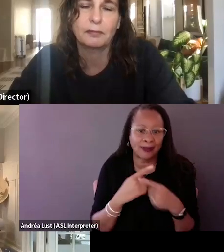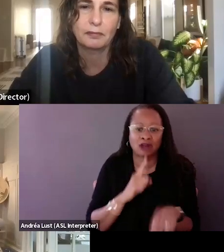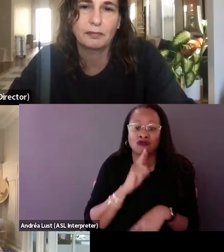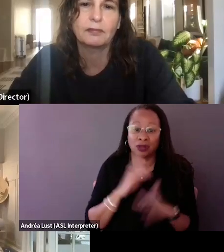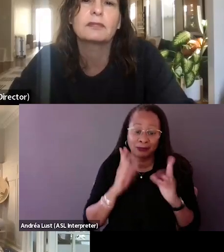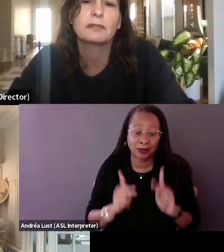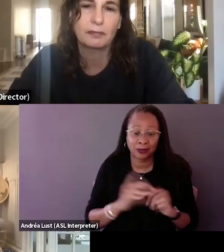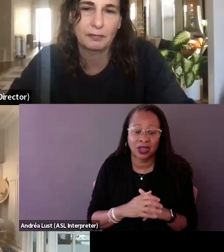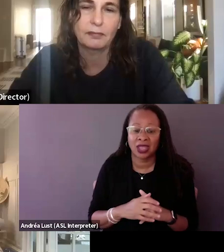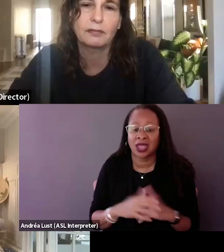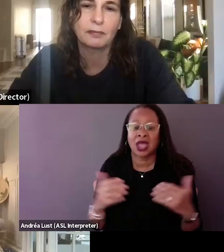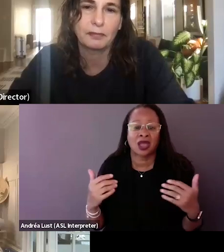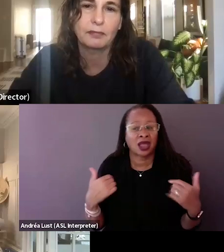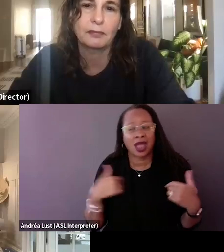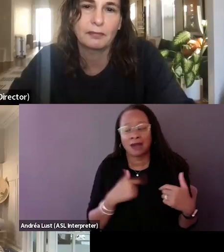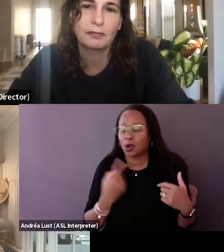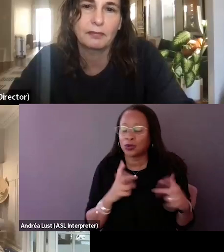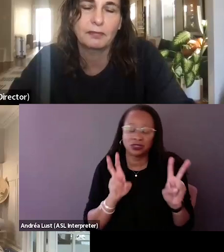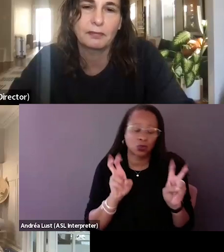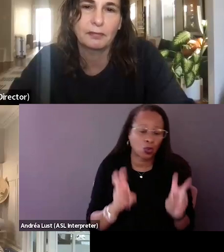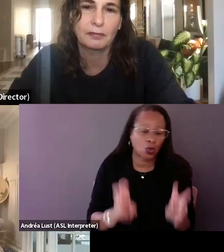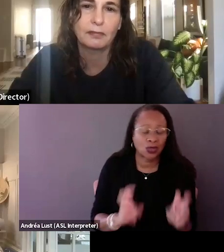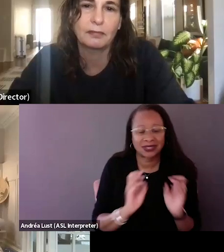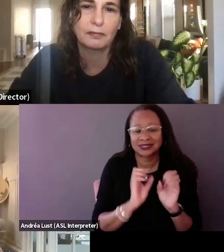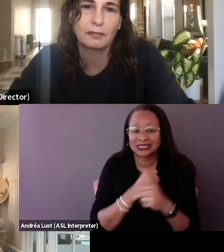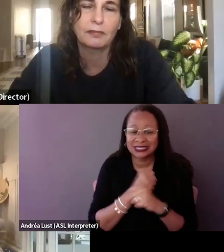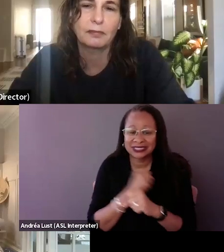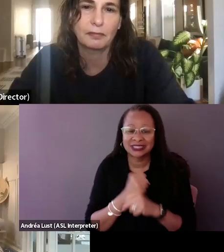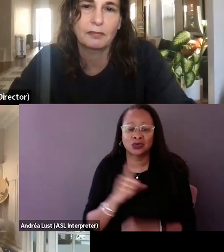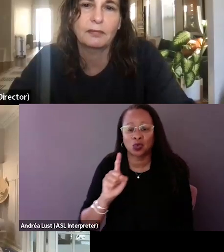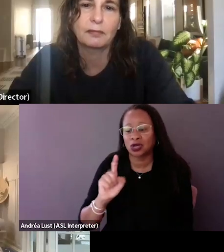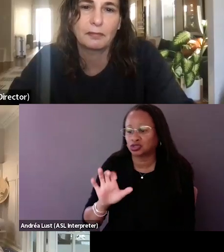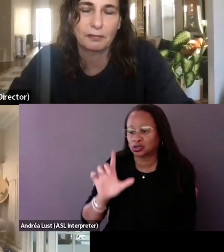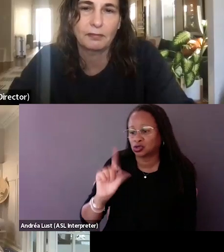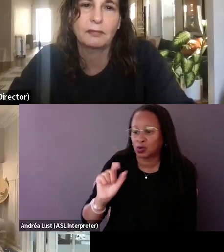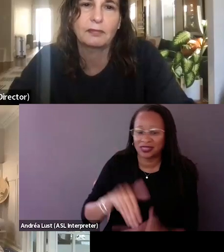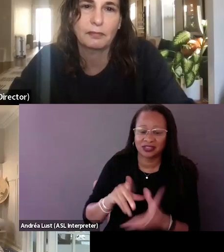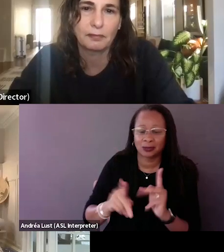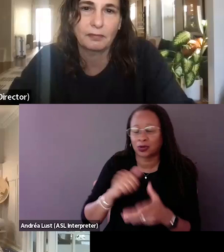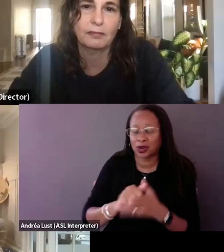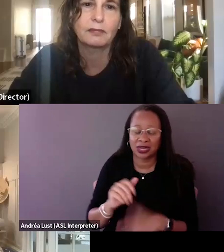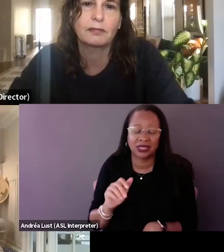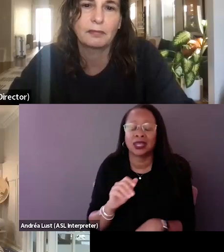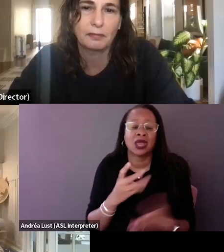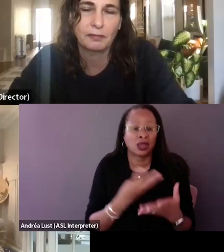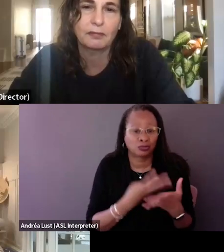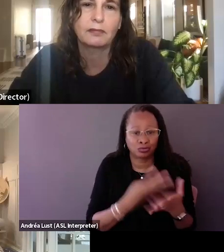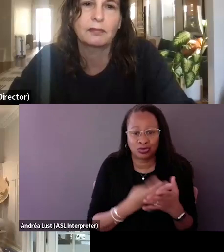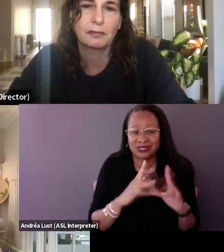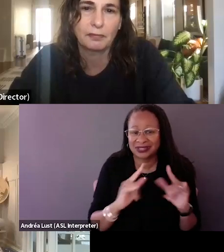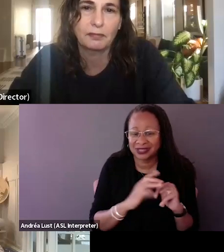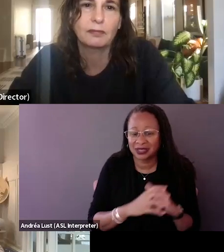stats, and I've been quoting stats all the time. 120,000 people in political prison camps, 2 million people died during the famine years in